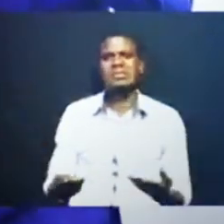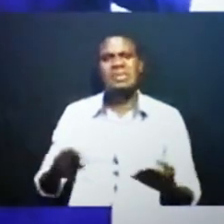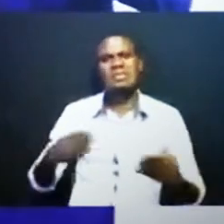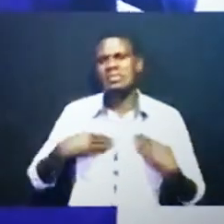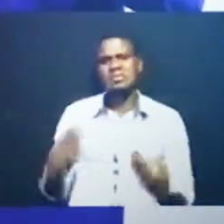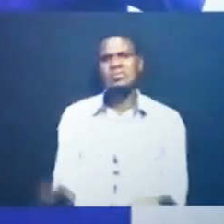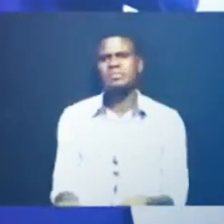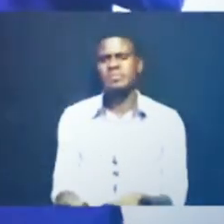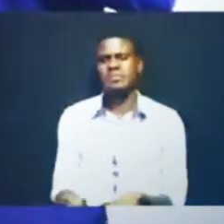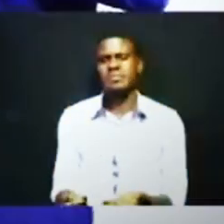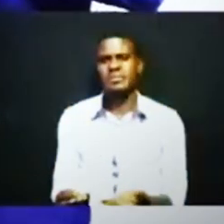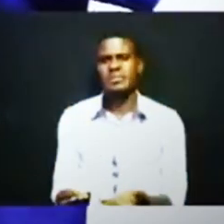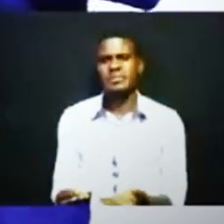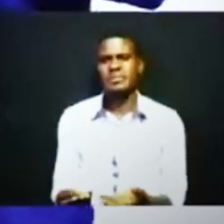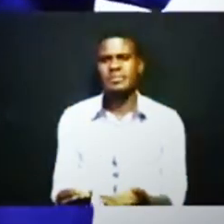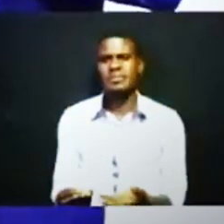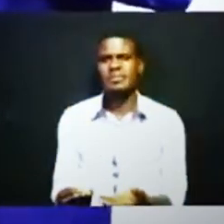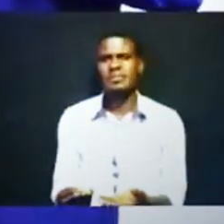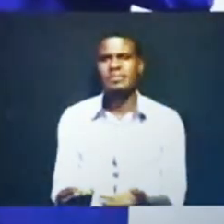my